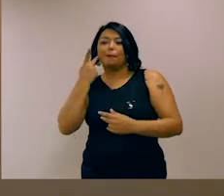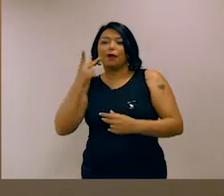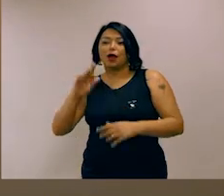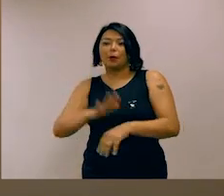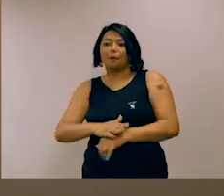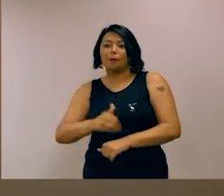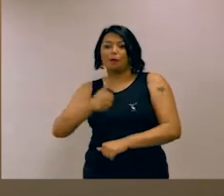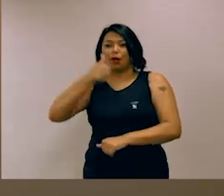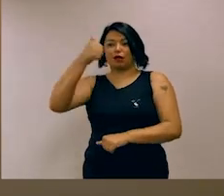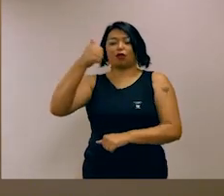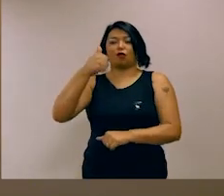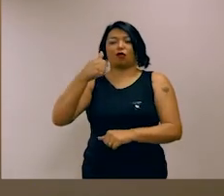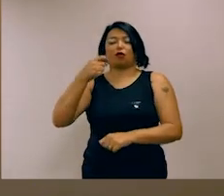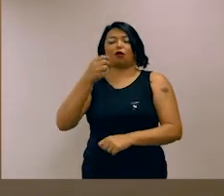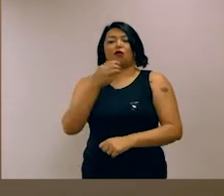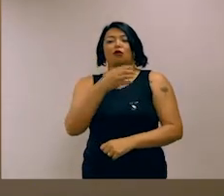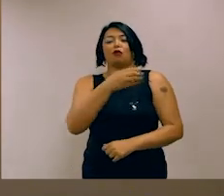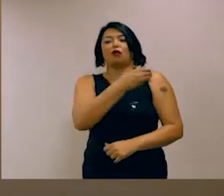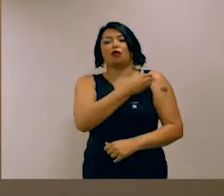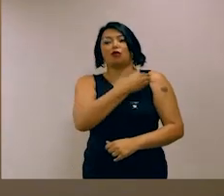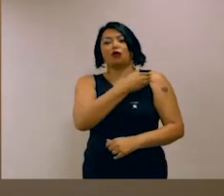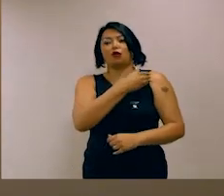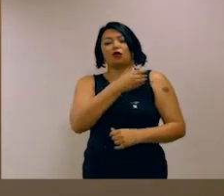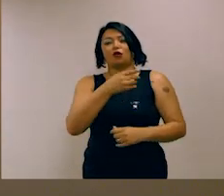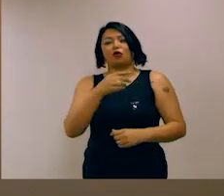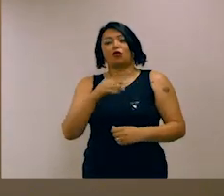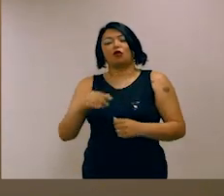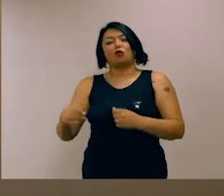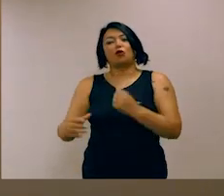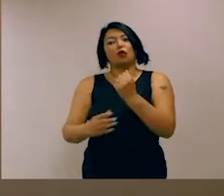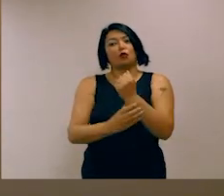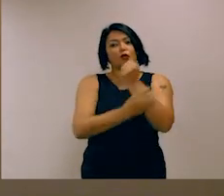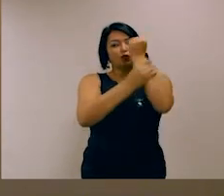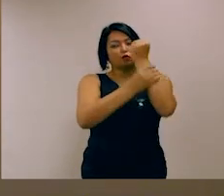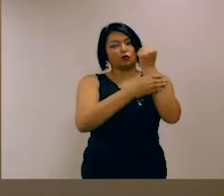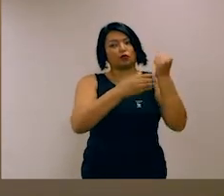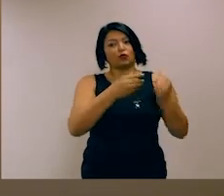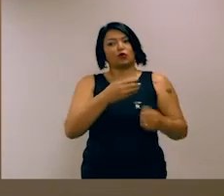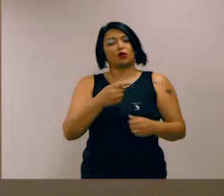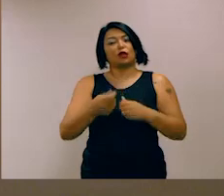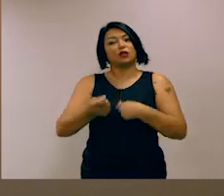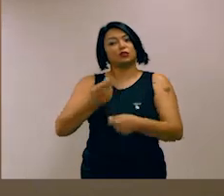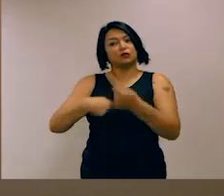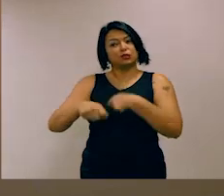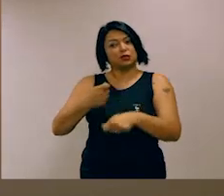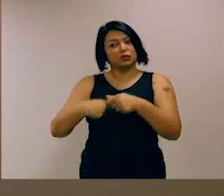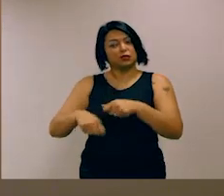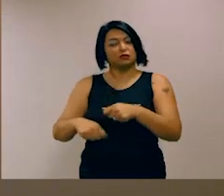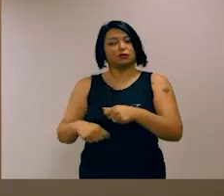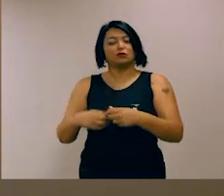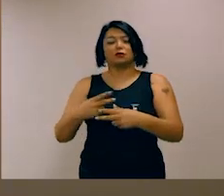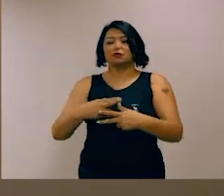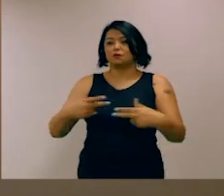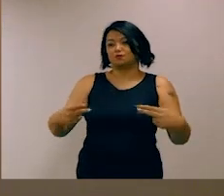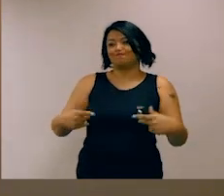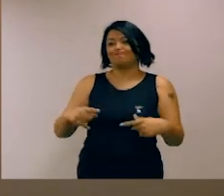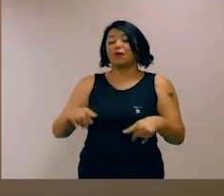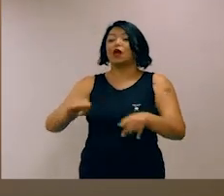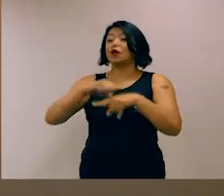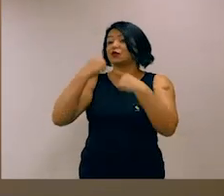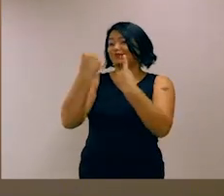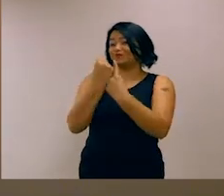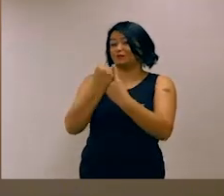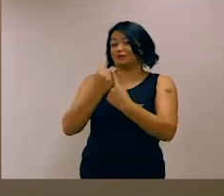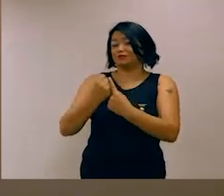the management and the control of the public government agencies and also public policies. Our